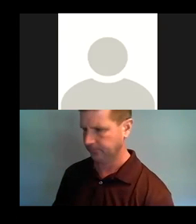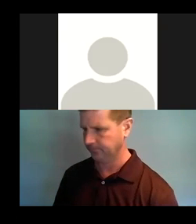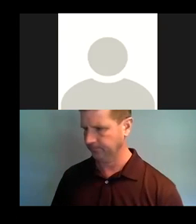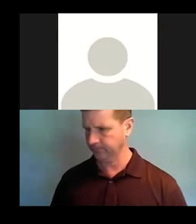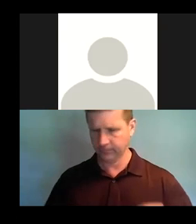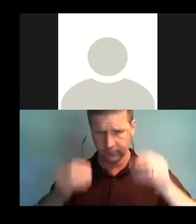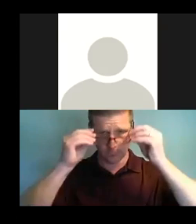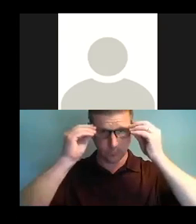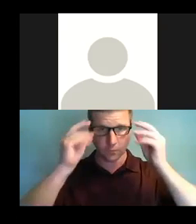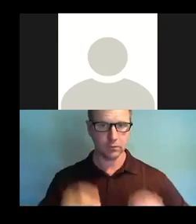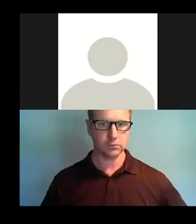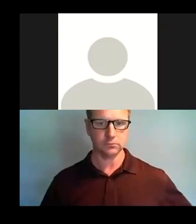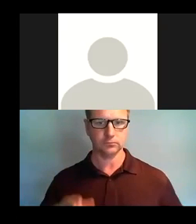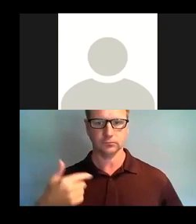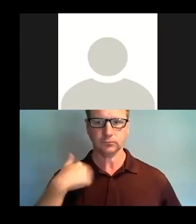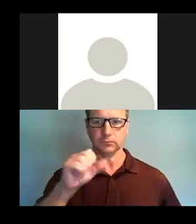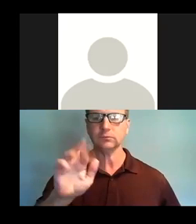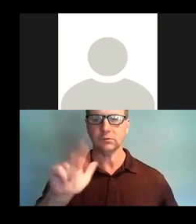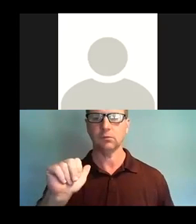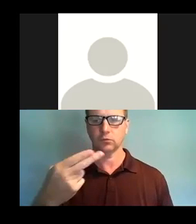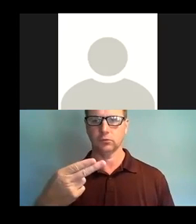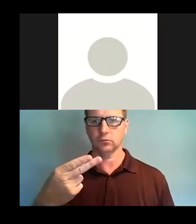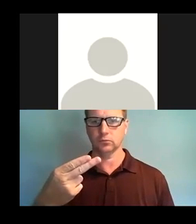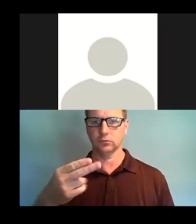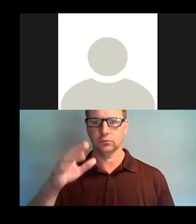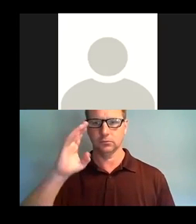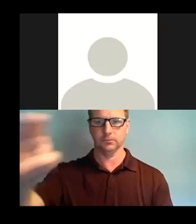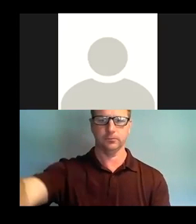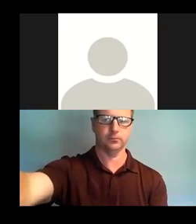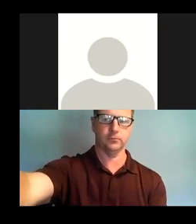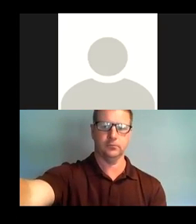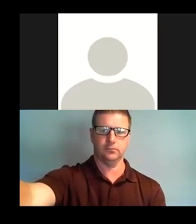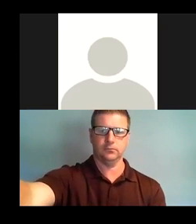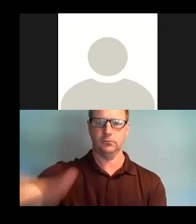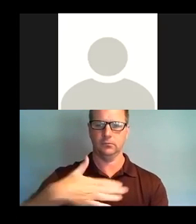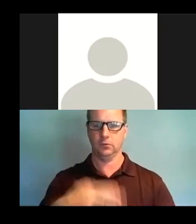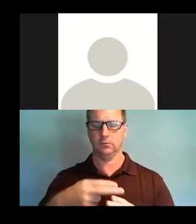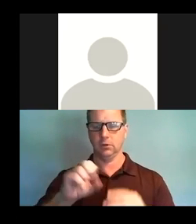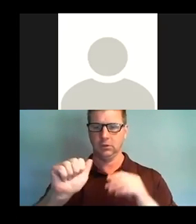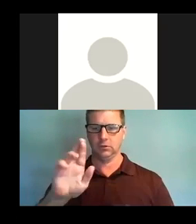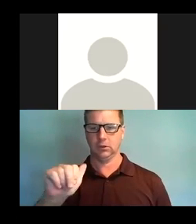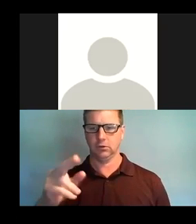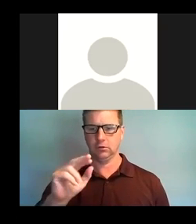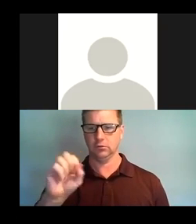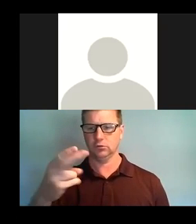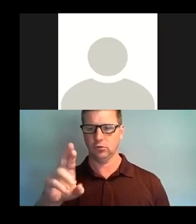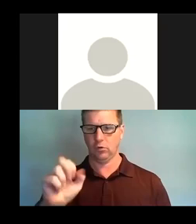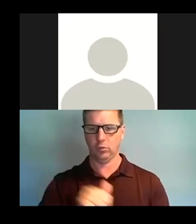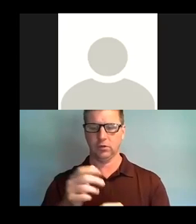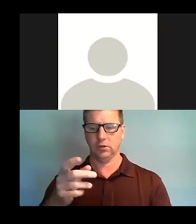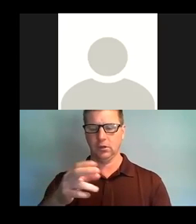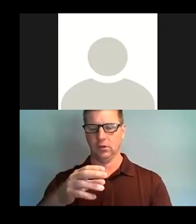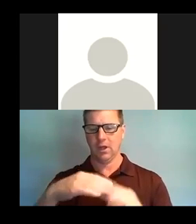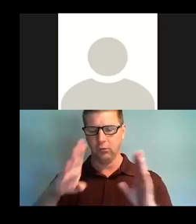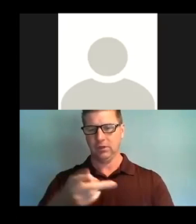And do we have Sarah? There we go. Yes. Hi. Good afternoon. My name is Sarah Shore. I'm with the Housing, Lending, and Investments